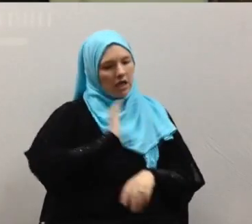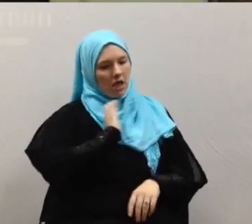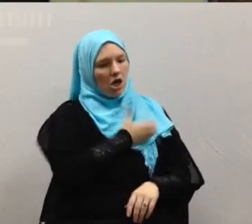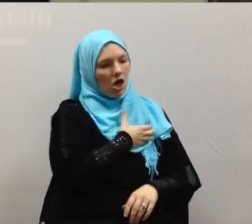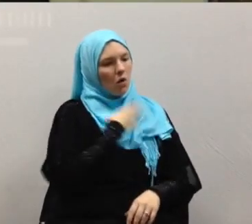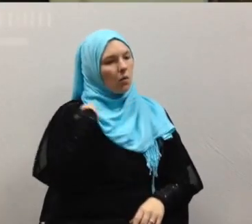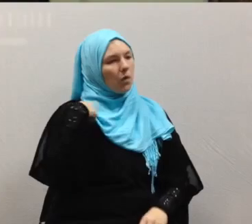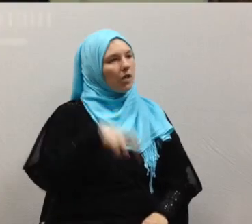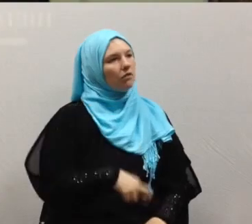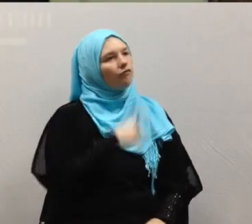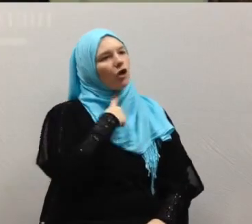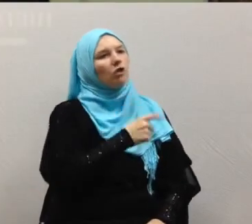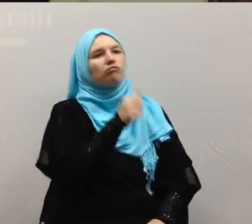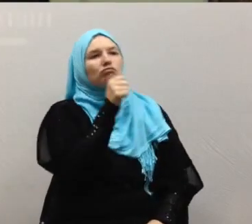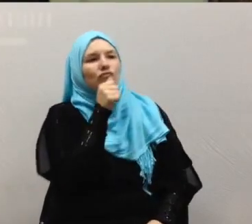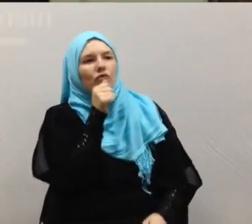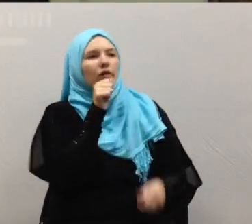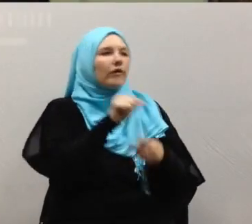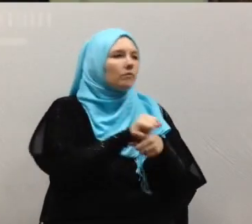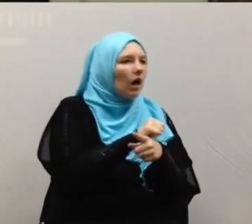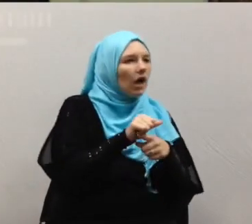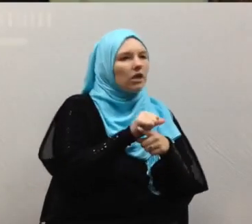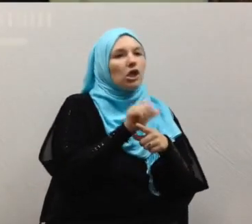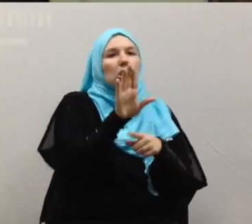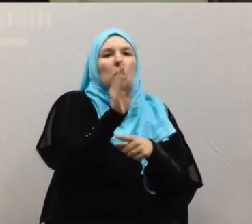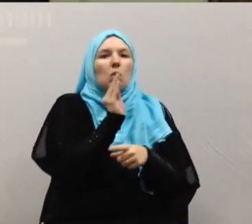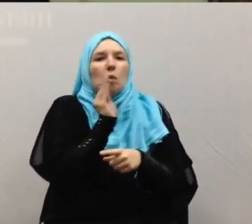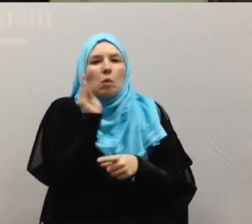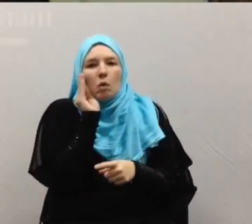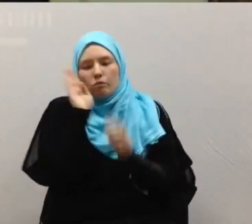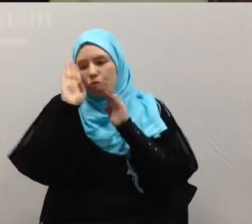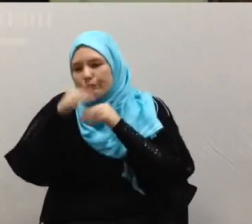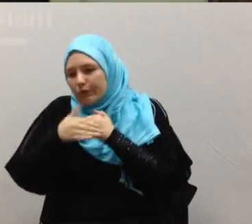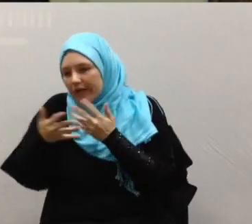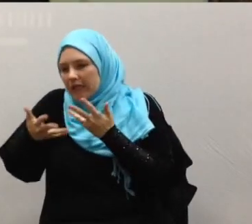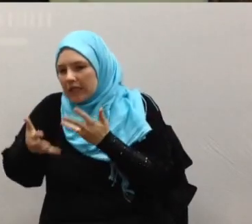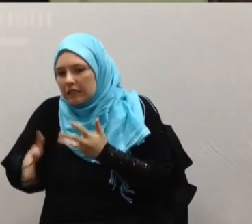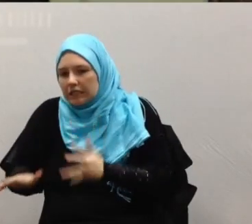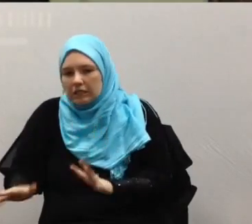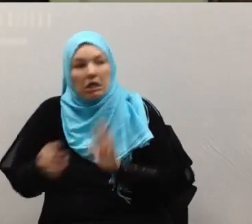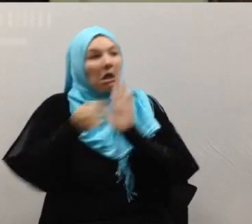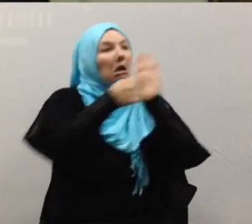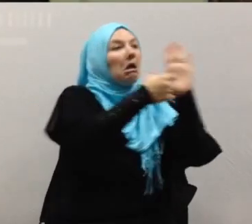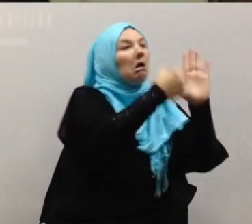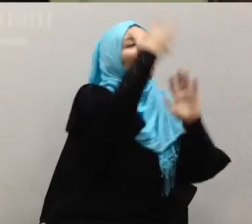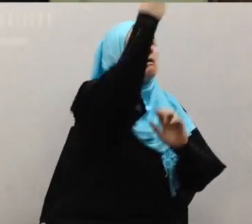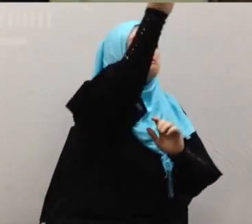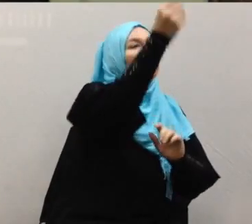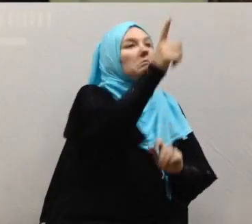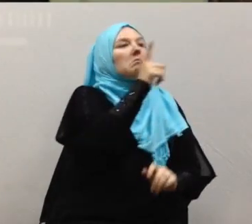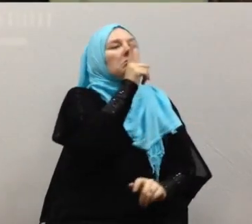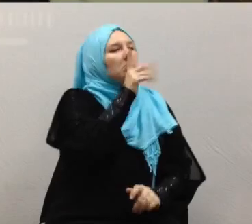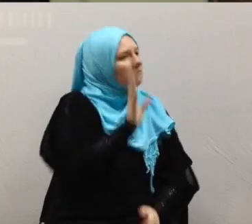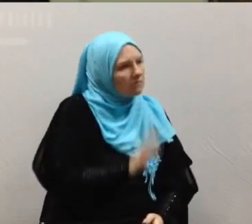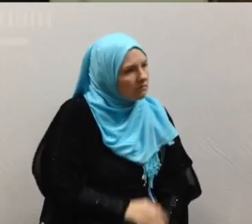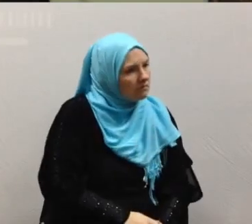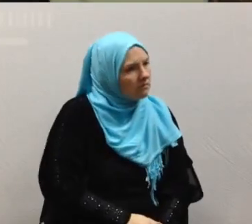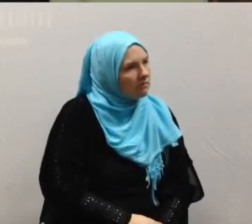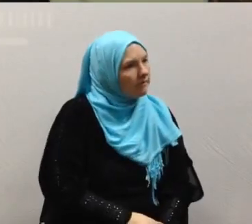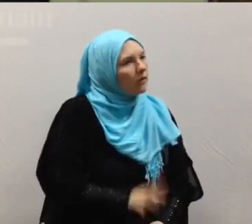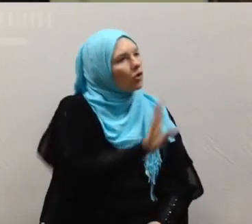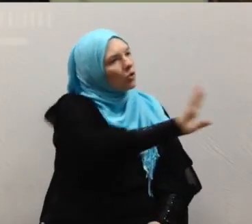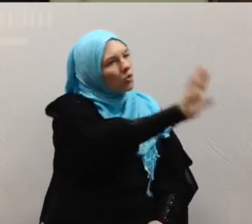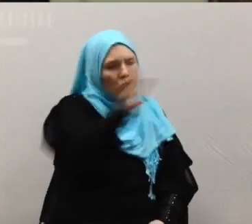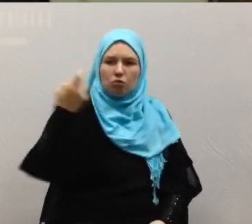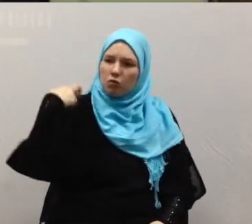your bedroom or living room. It is meant to be with you wherever you are, and the